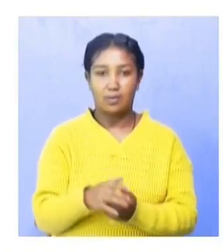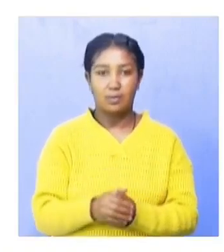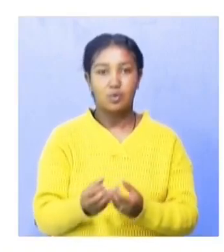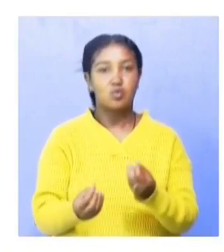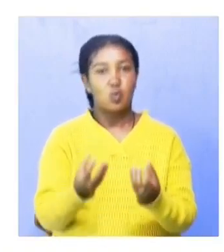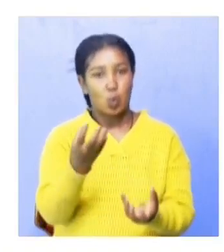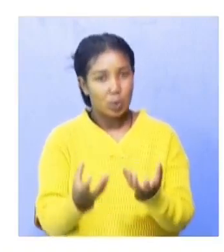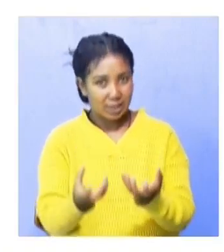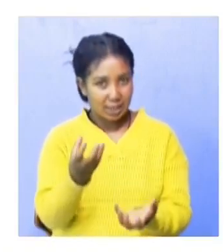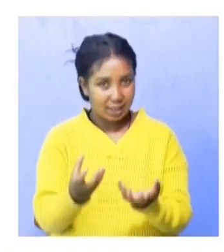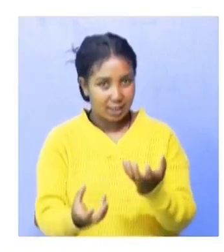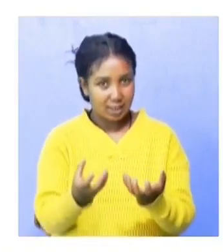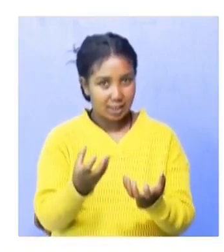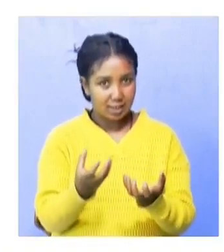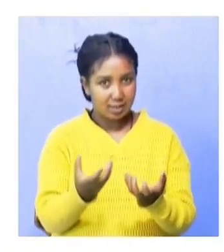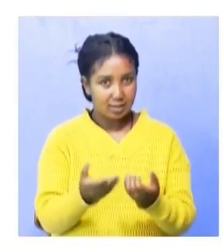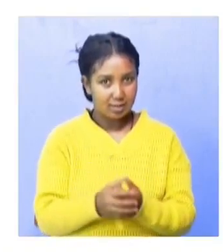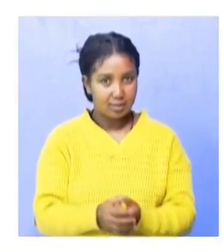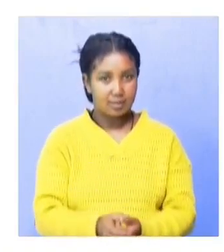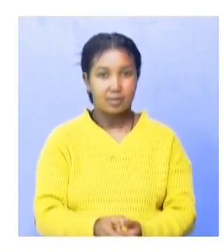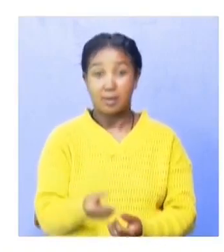the meal